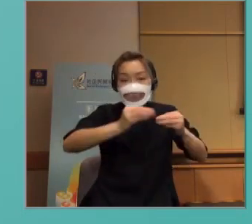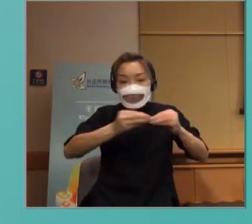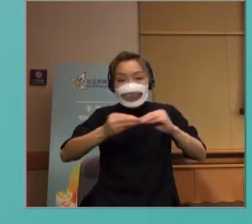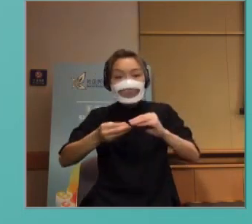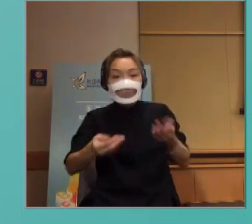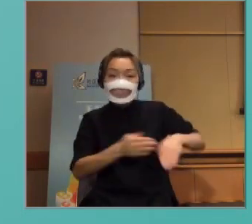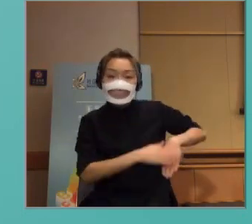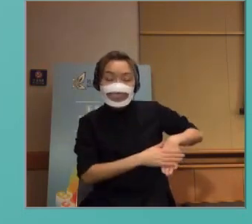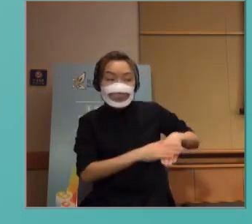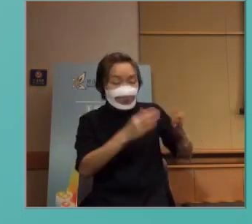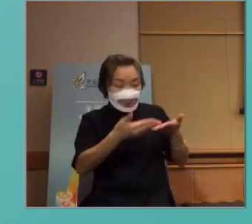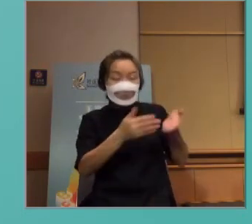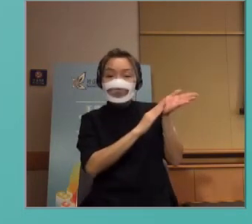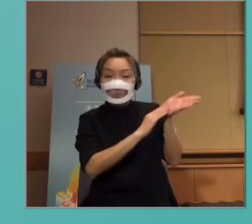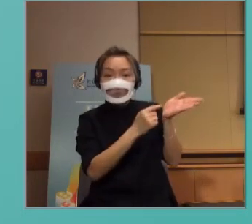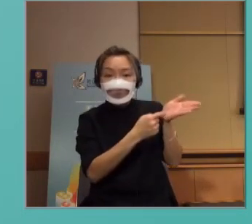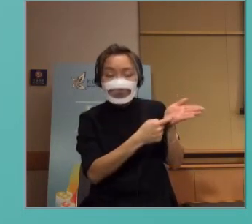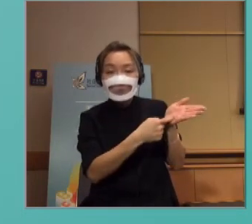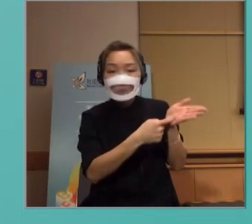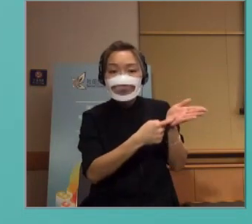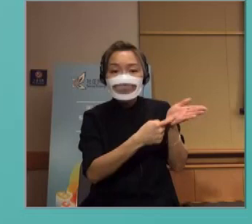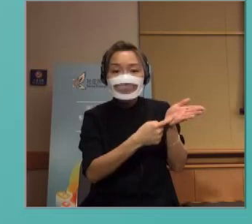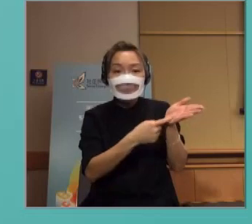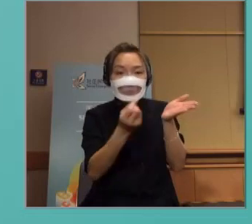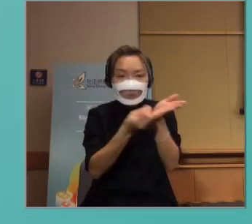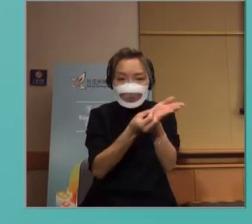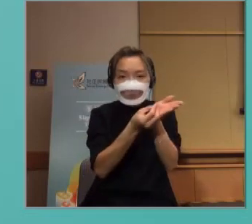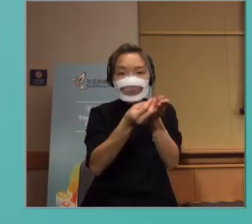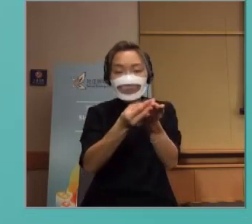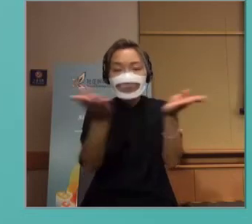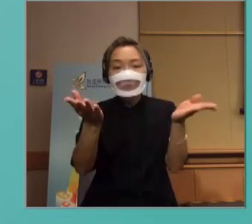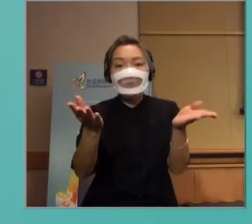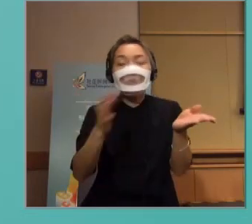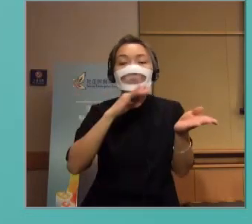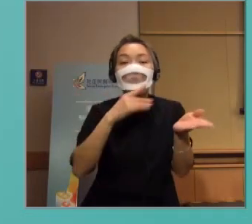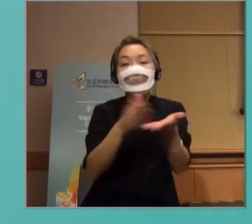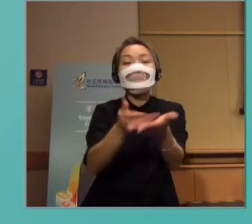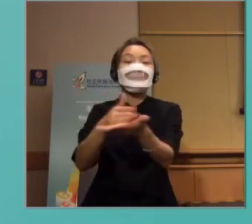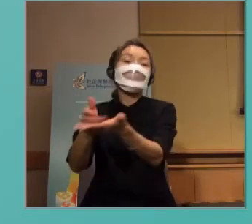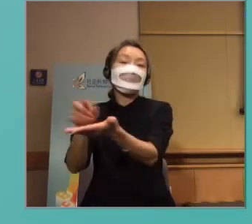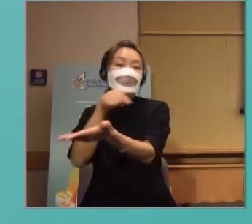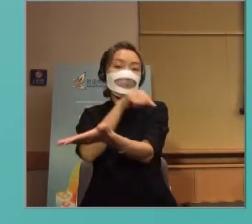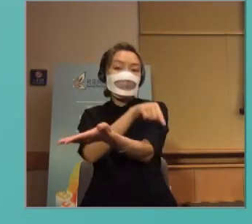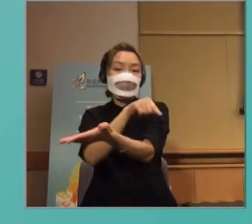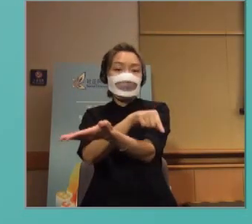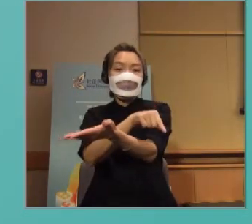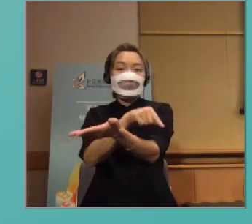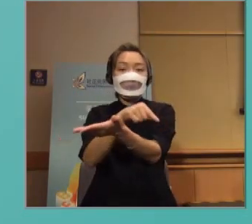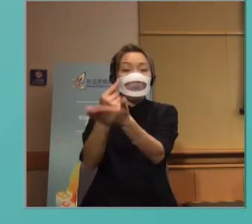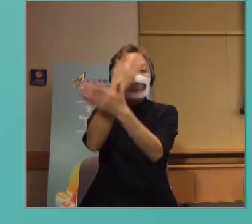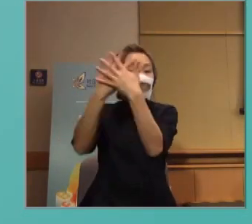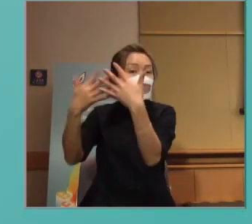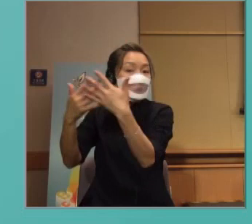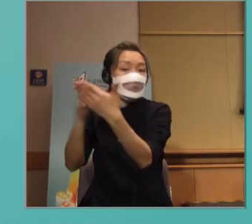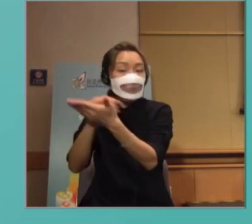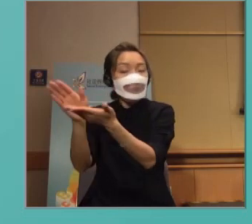their message, where if a person shares their DOT on their social media and they click play, they can